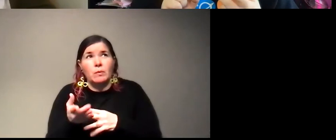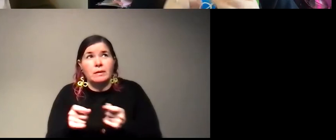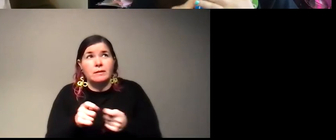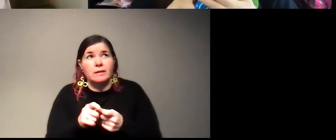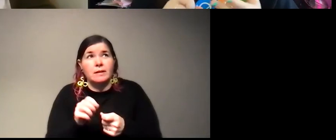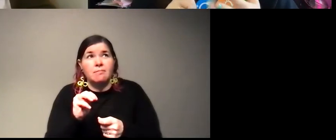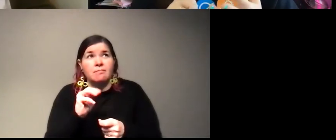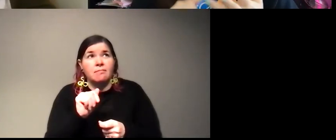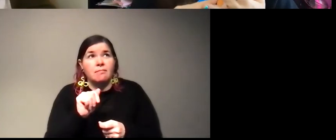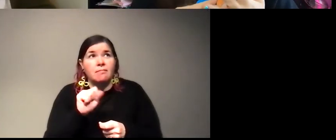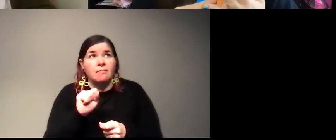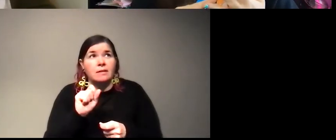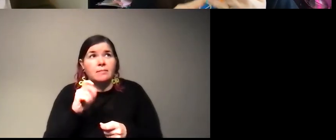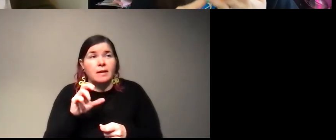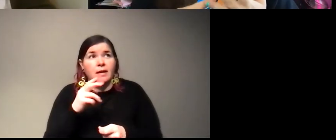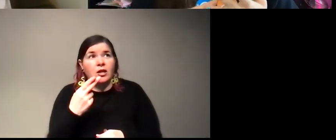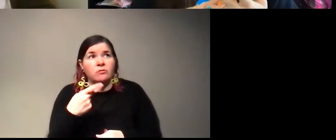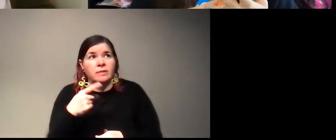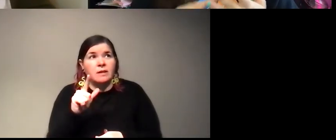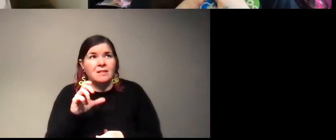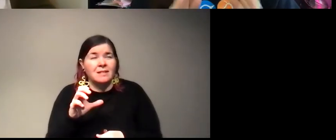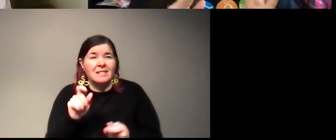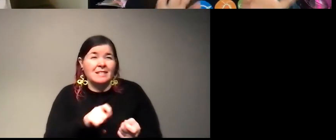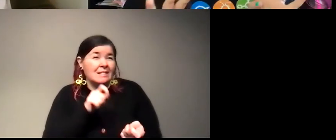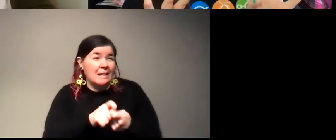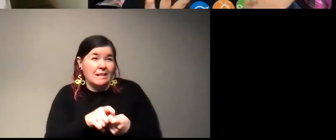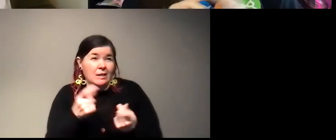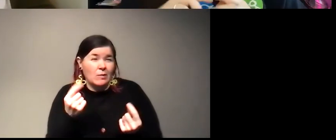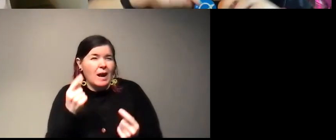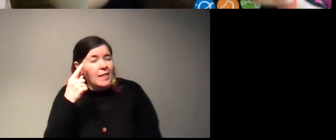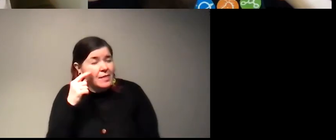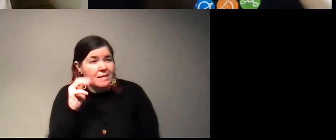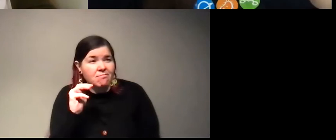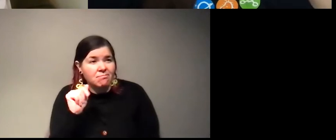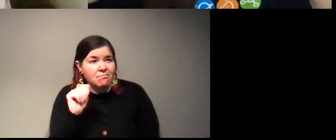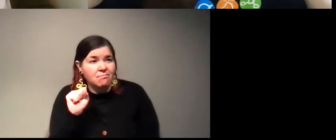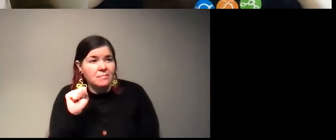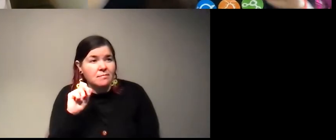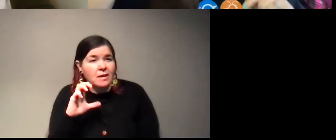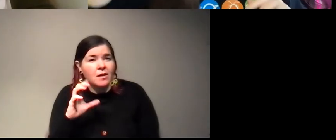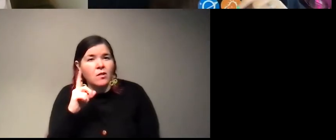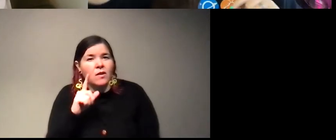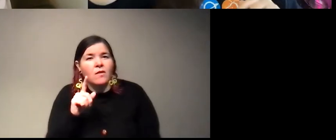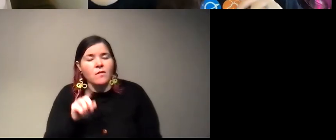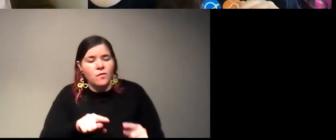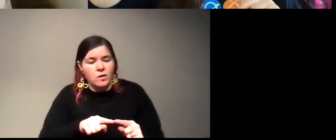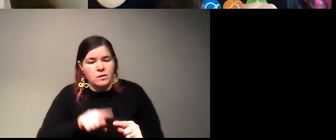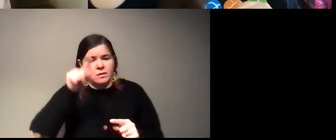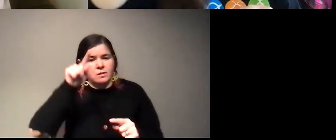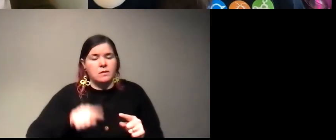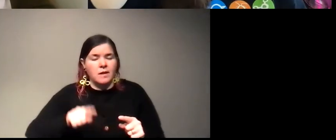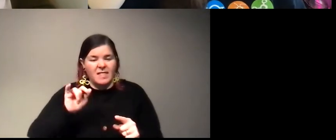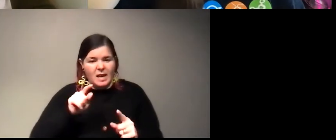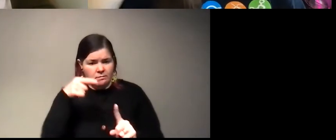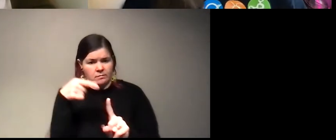mass spec, HPLC, or what. I think it was a mass spec, and looked for little peaks and said, okay, that thing